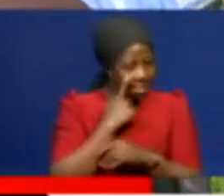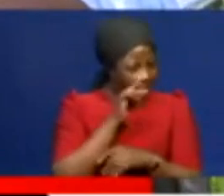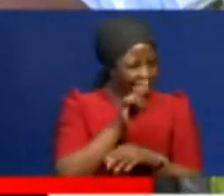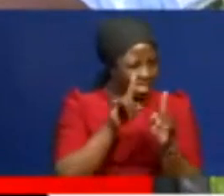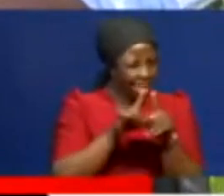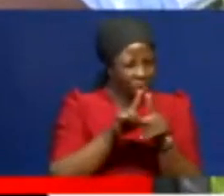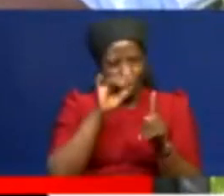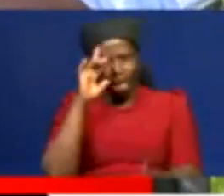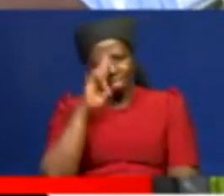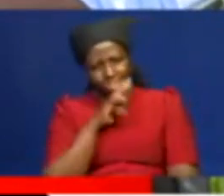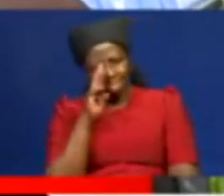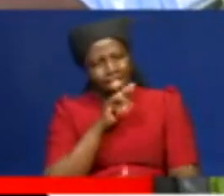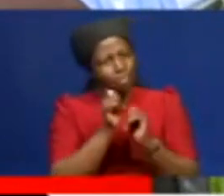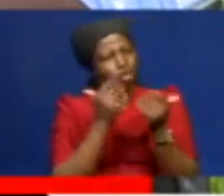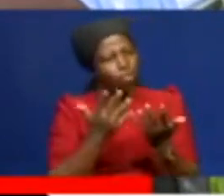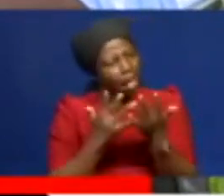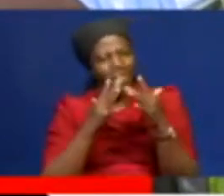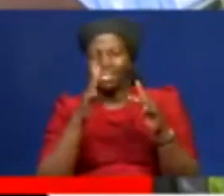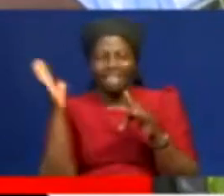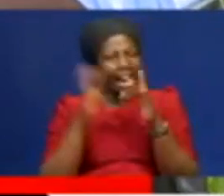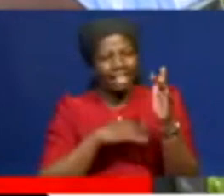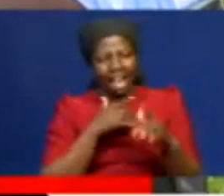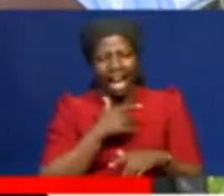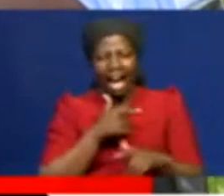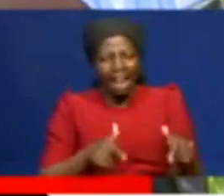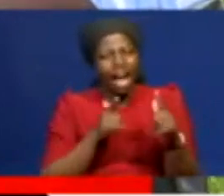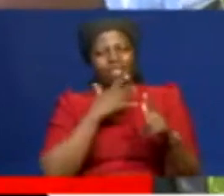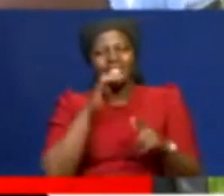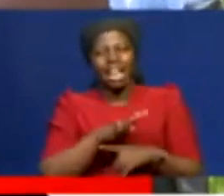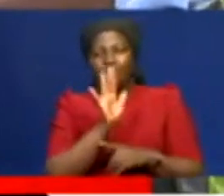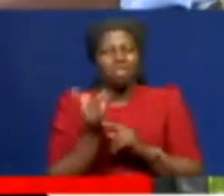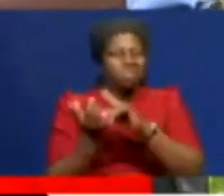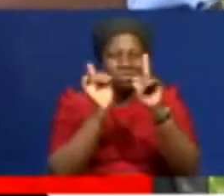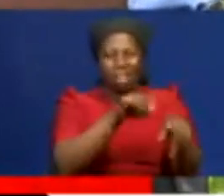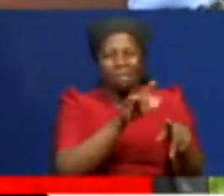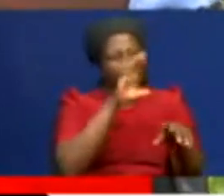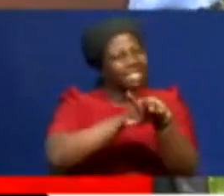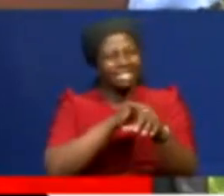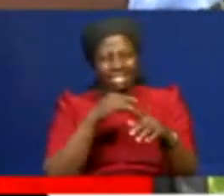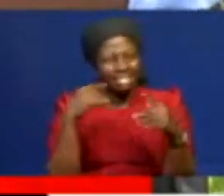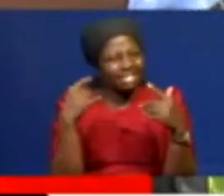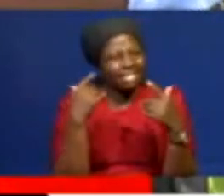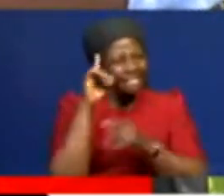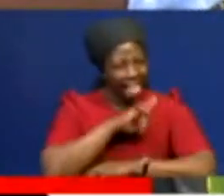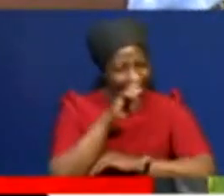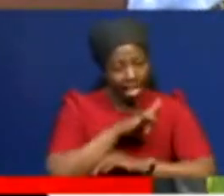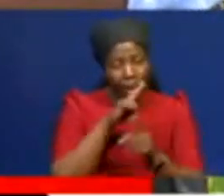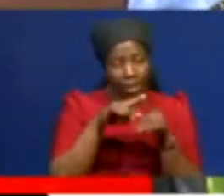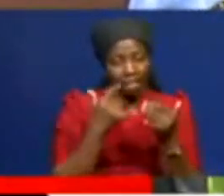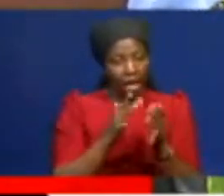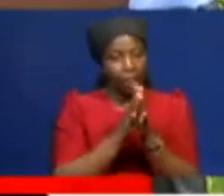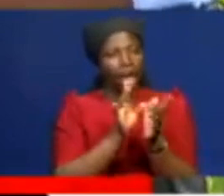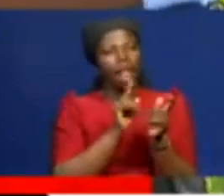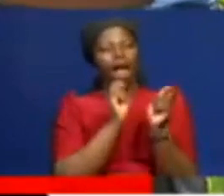game whereby they couldn't let their sons to come and get exposed mm-hmm. to these kind of dangers. But now, with the evolution